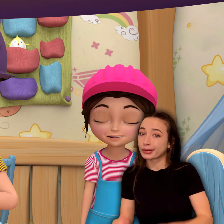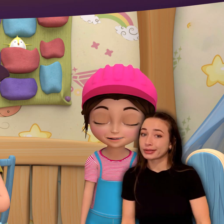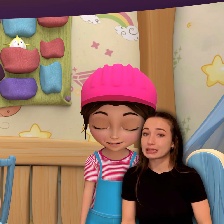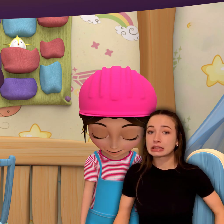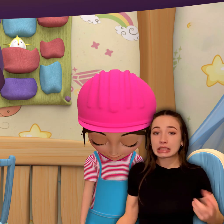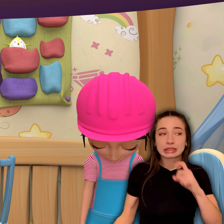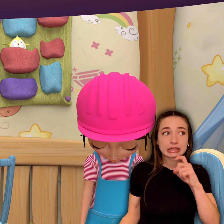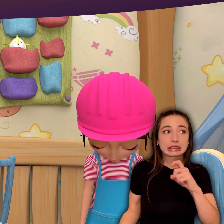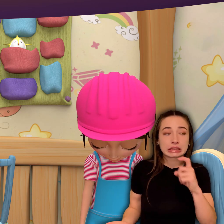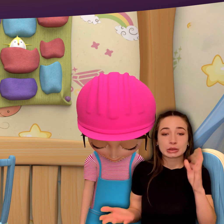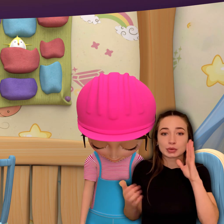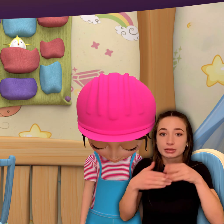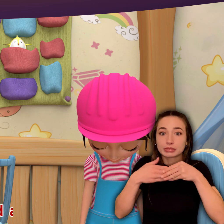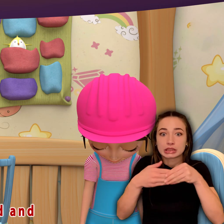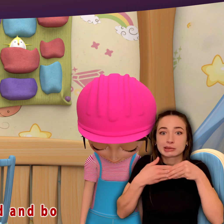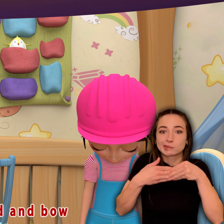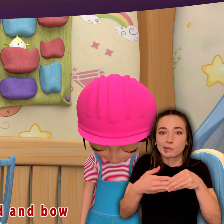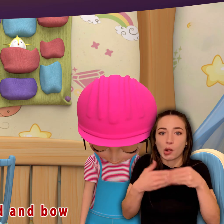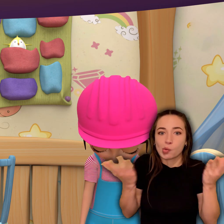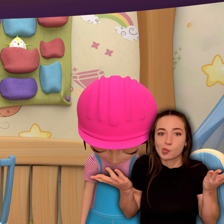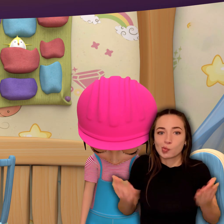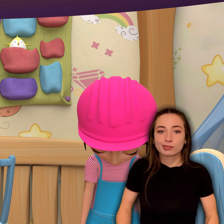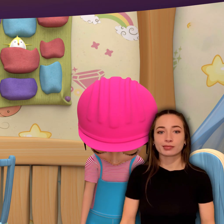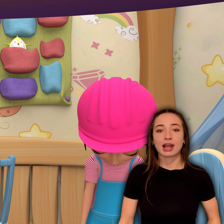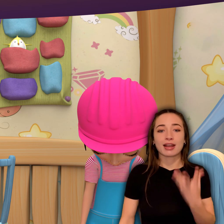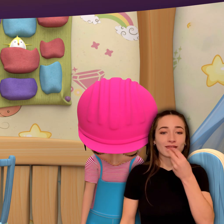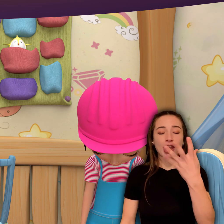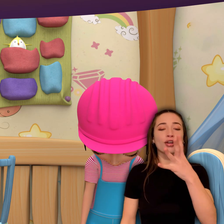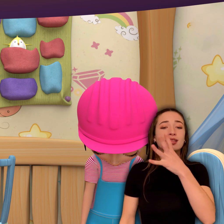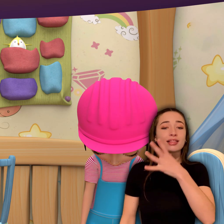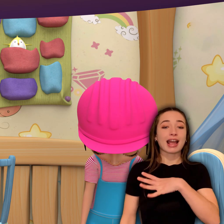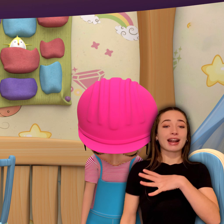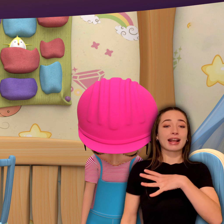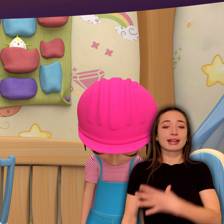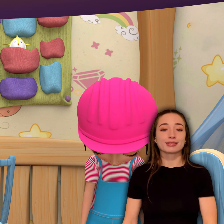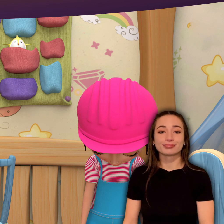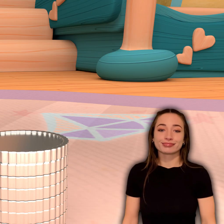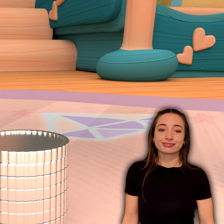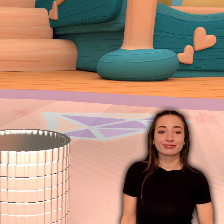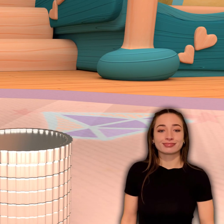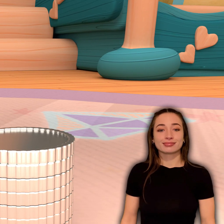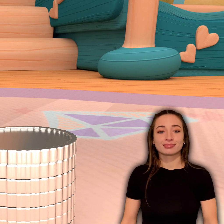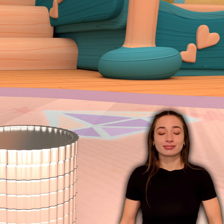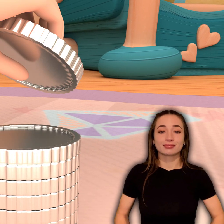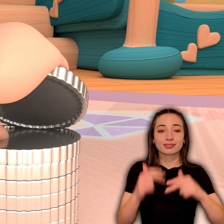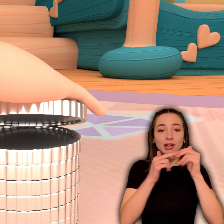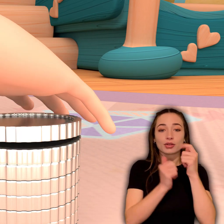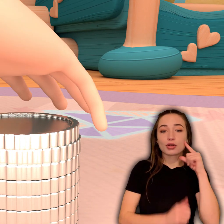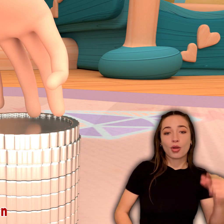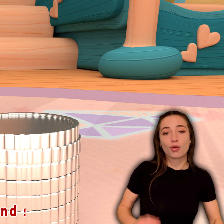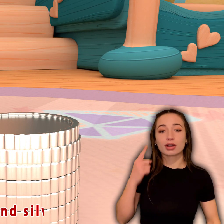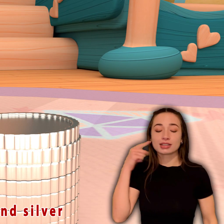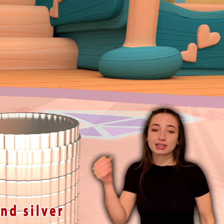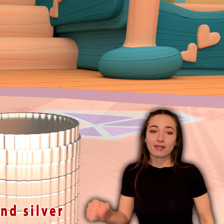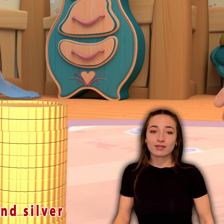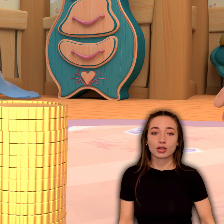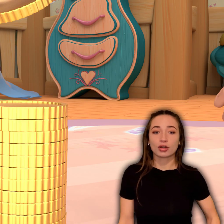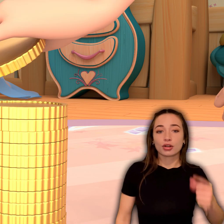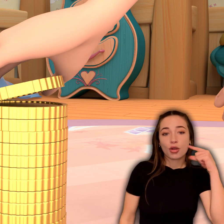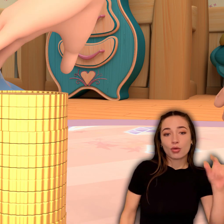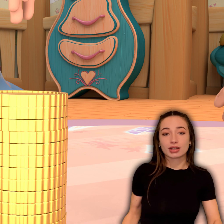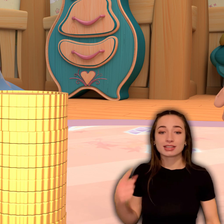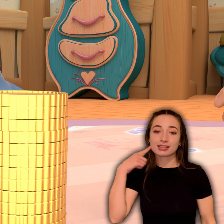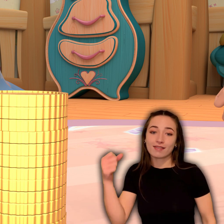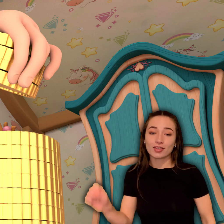Bend and bow iron steel will bend them bow my fair lady build it up with gold